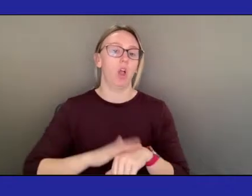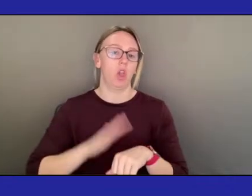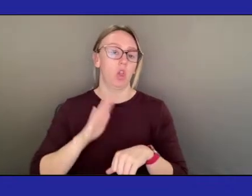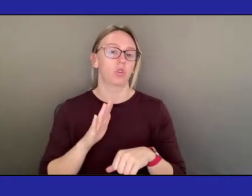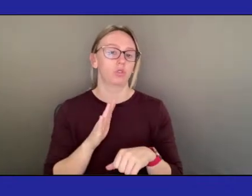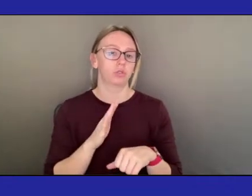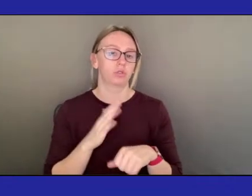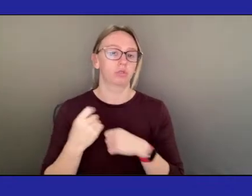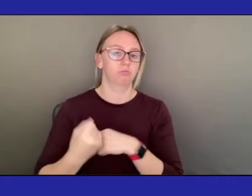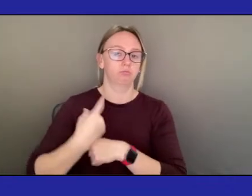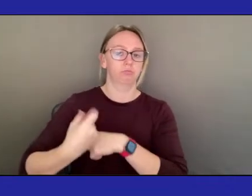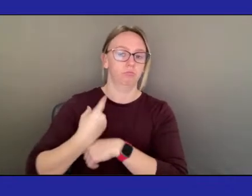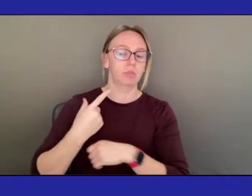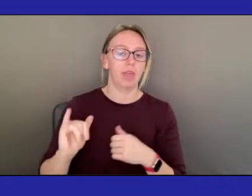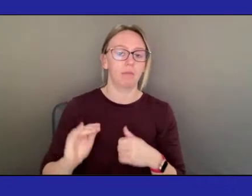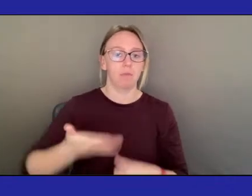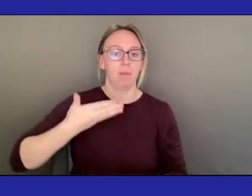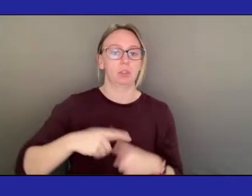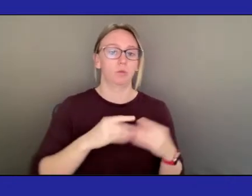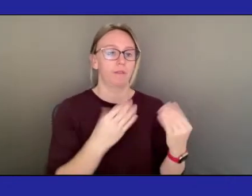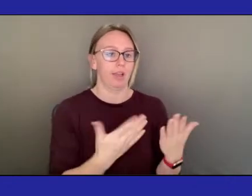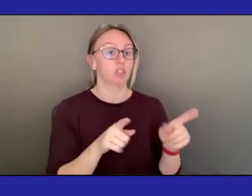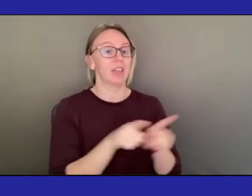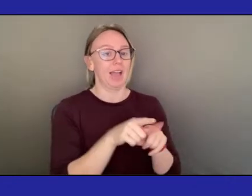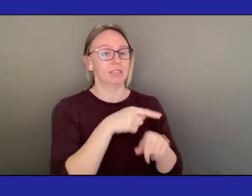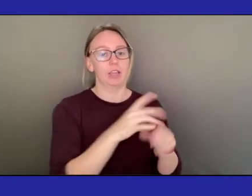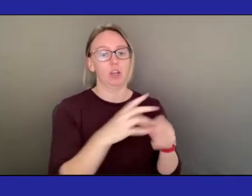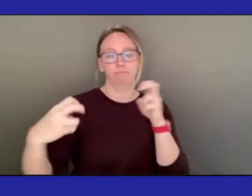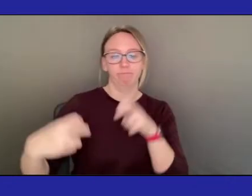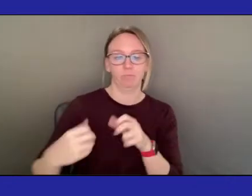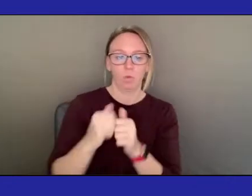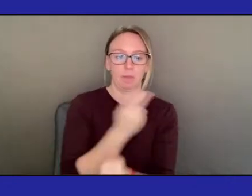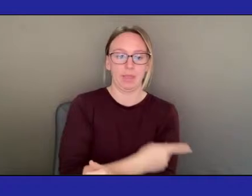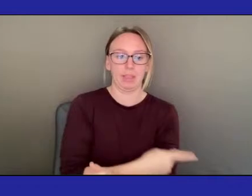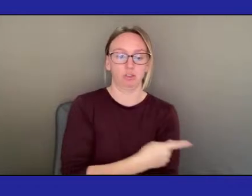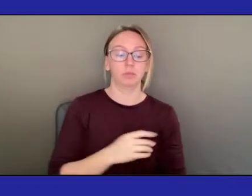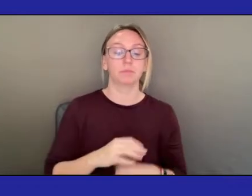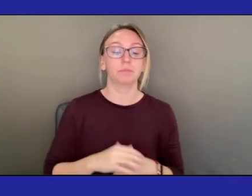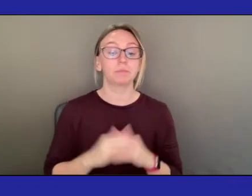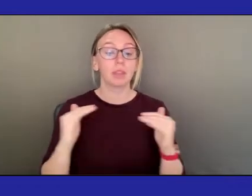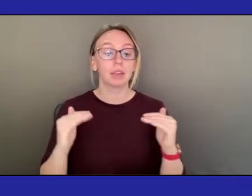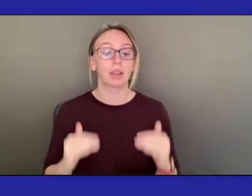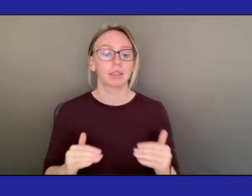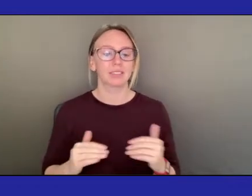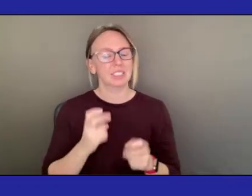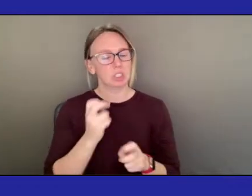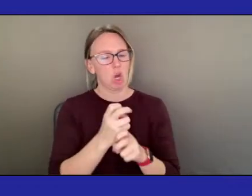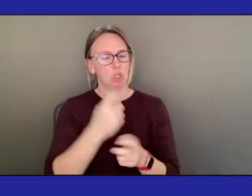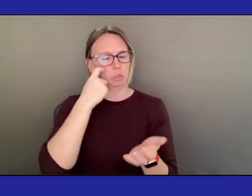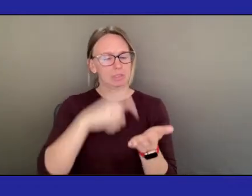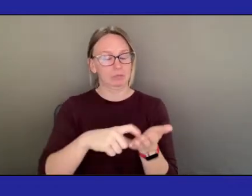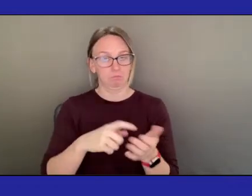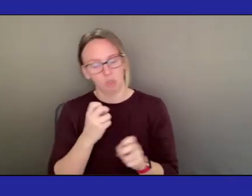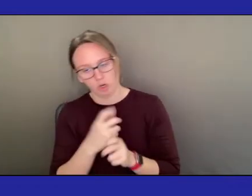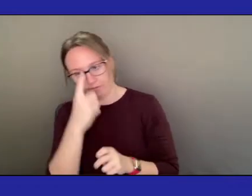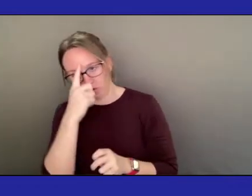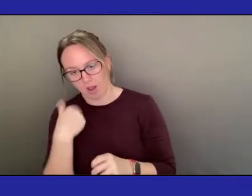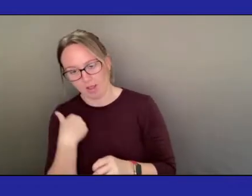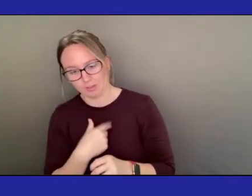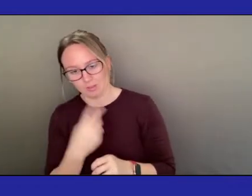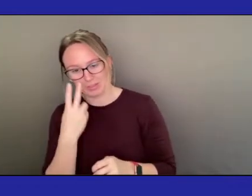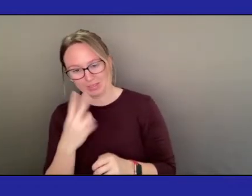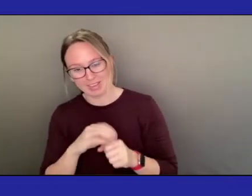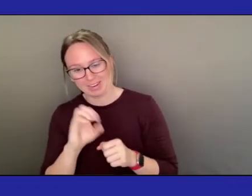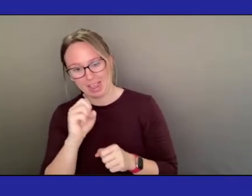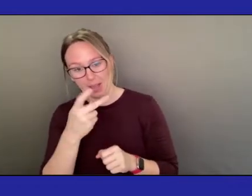they're seeing patients. Next slide, please. This is just, it's hard to see, but it's hard for us to see when we're in Epic as